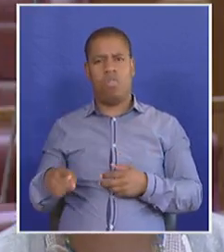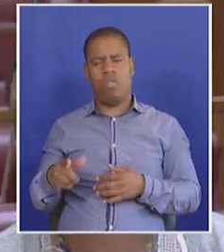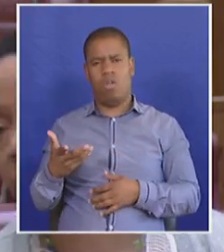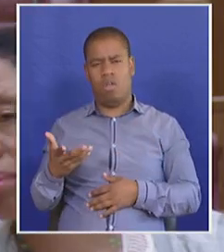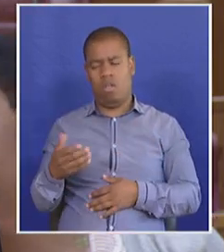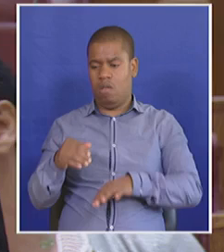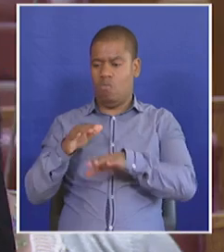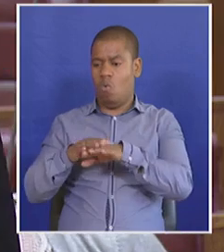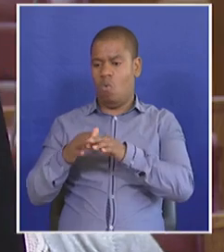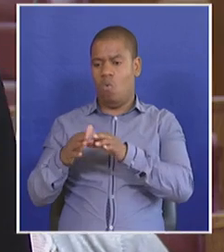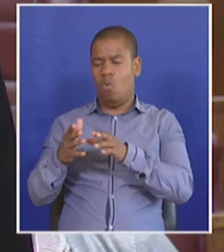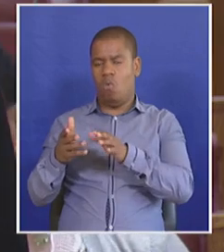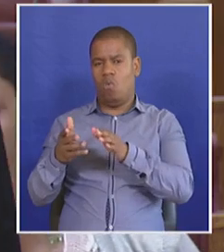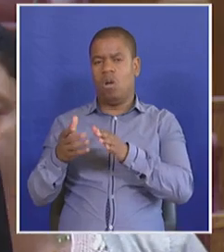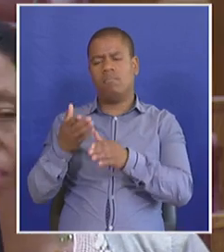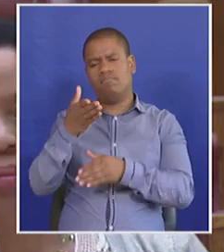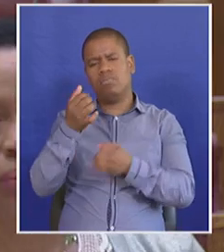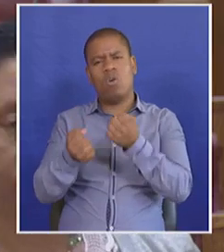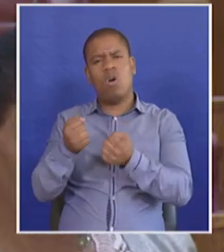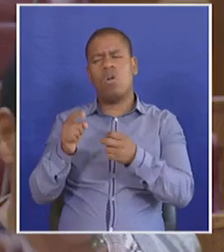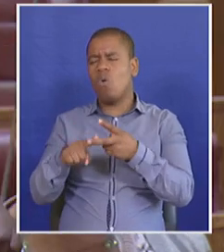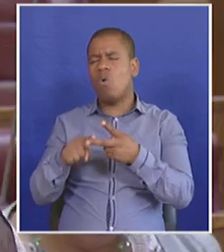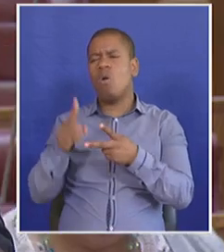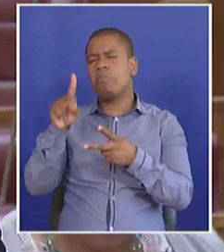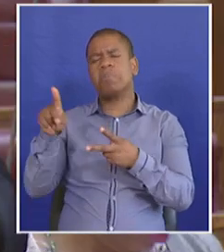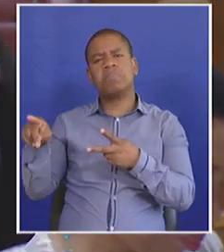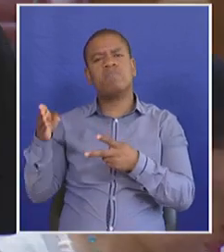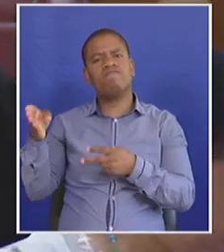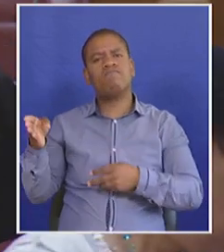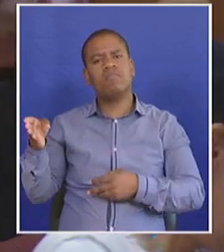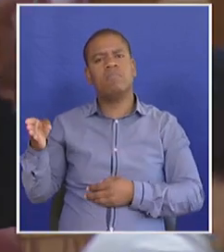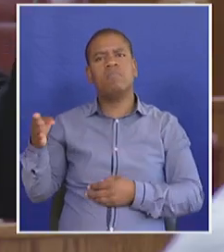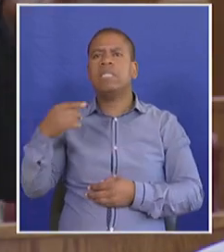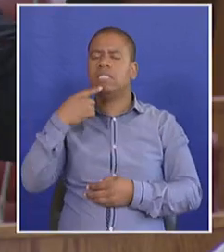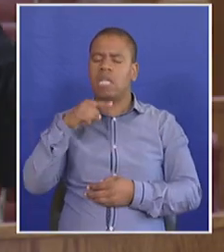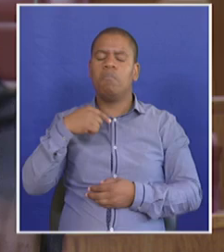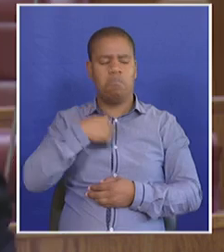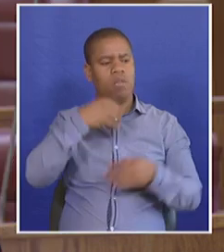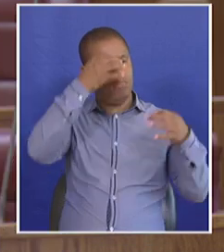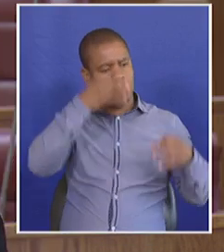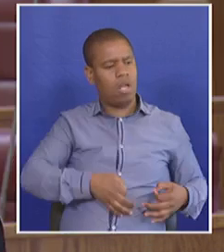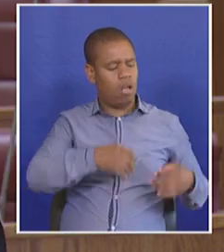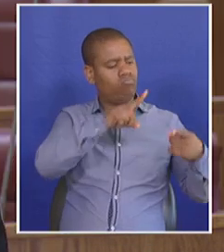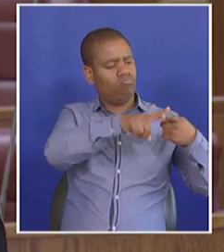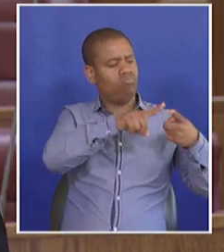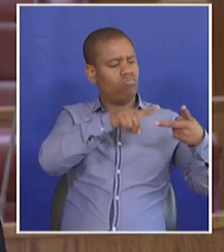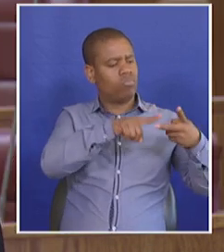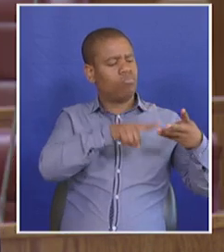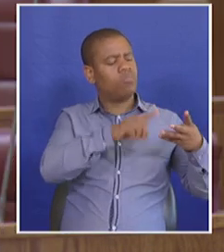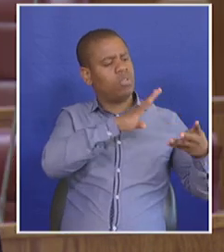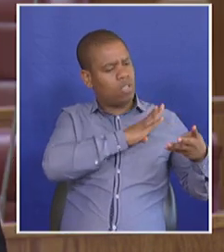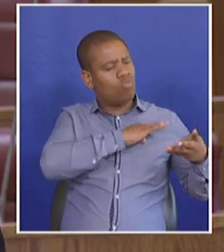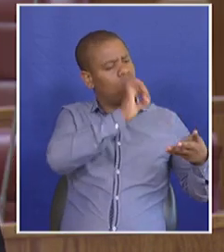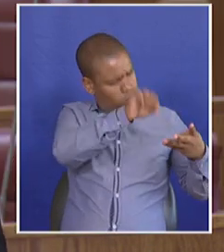in the court itself or publicly, that says, I therefore determine that these are non-security features, therefore I'm